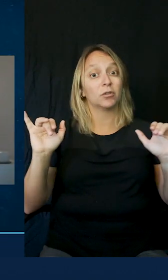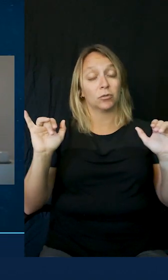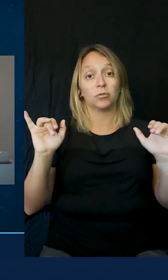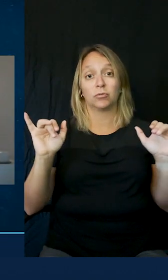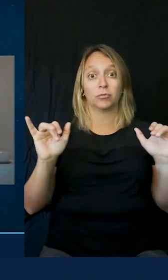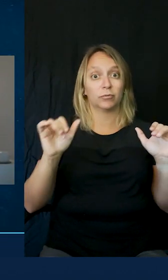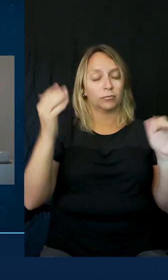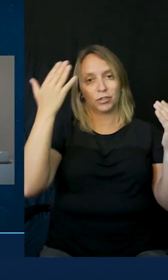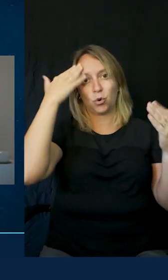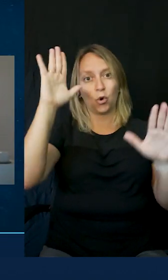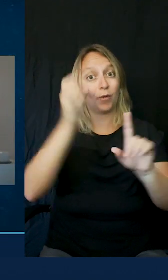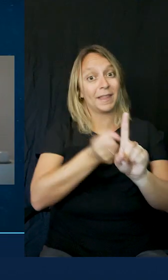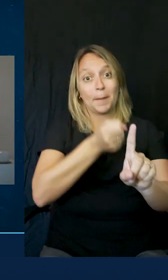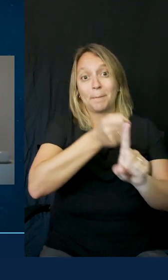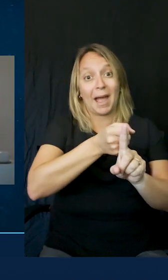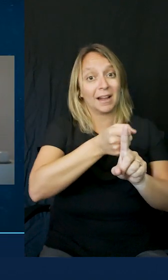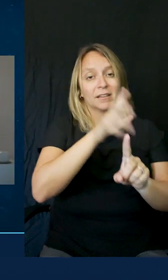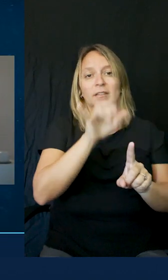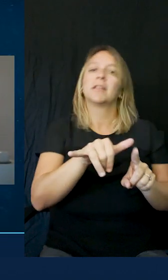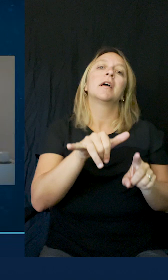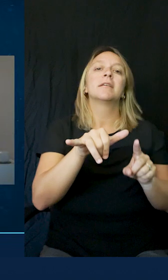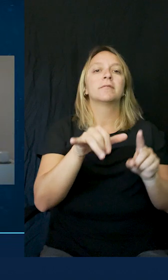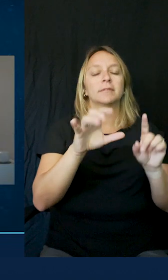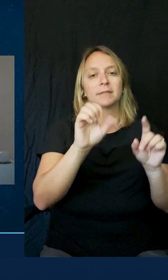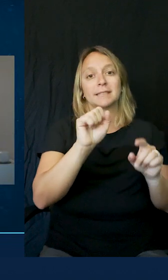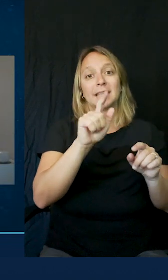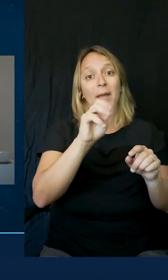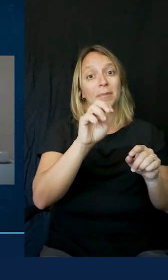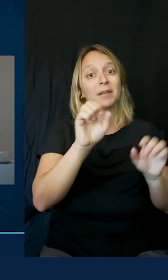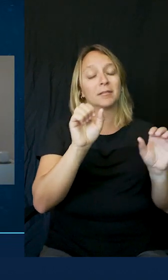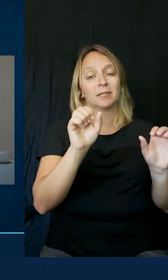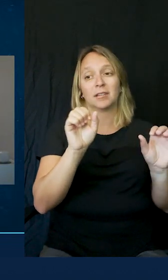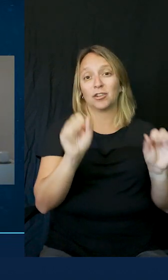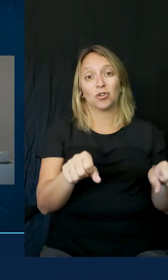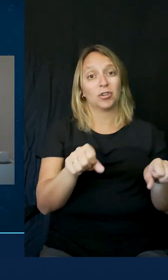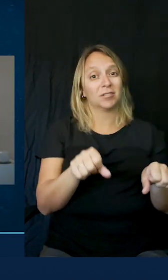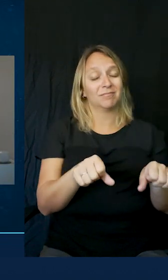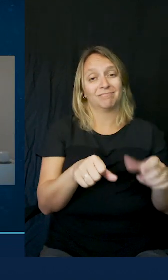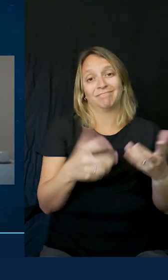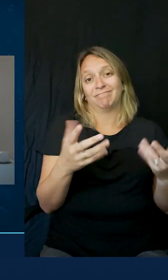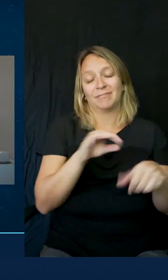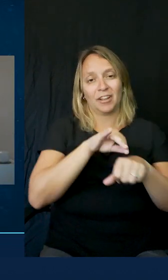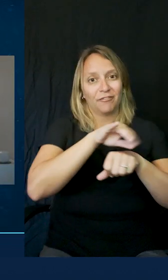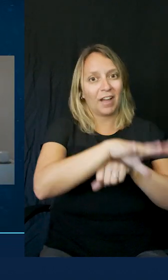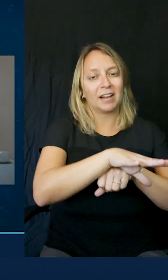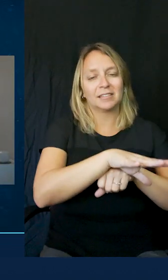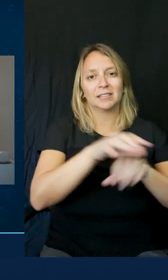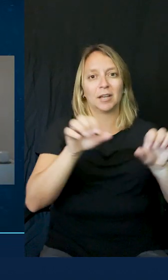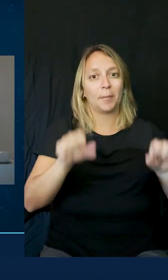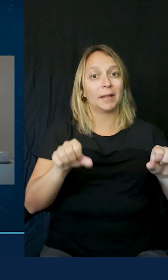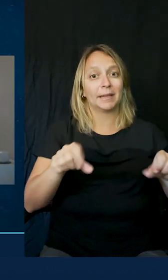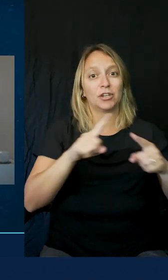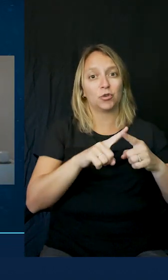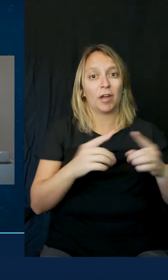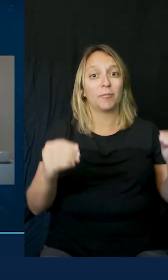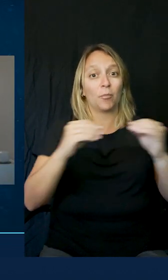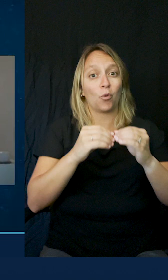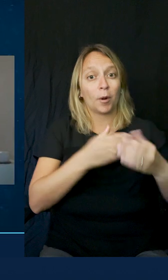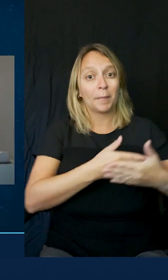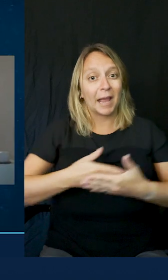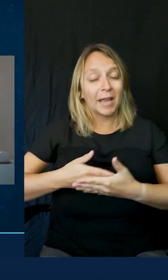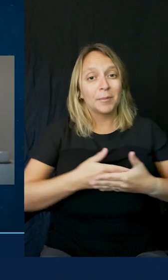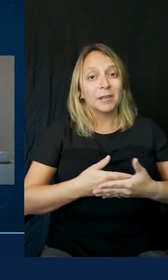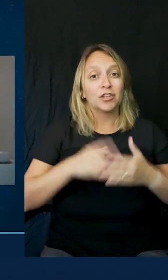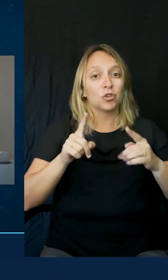impact on those salmon populations. Right? It could be affecting reproduction. It could be affecting survivorship. Later in life. It's